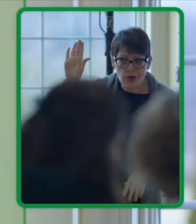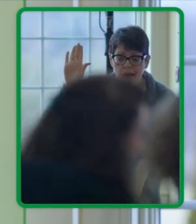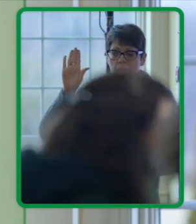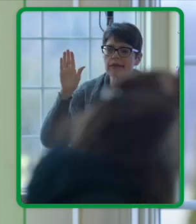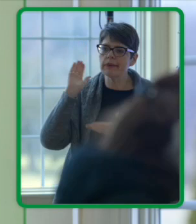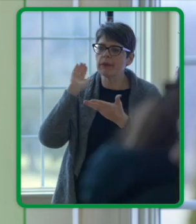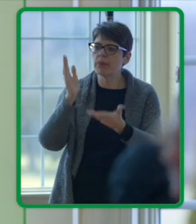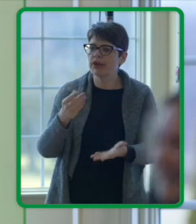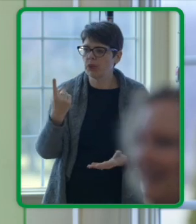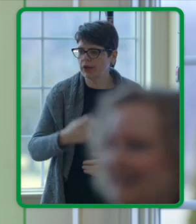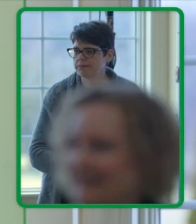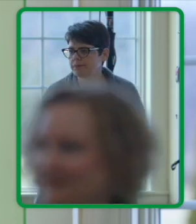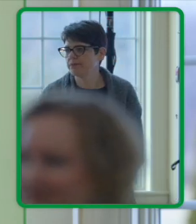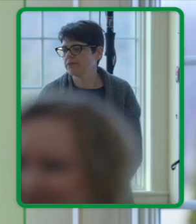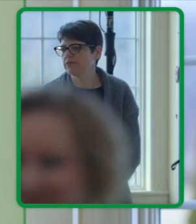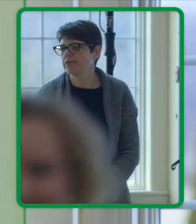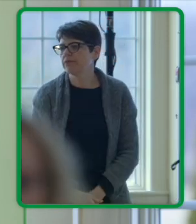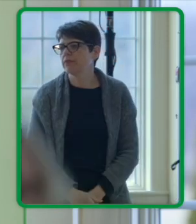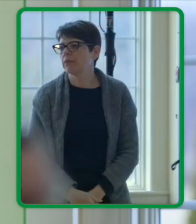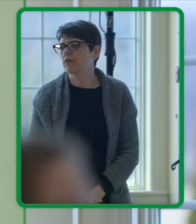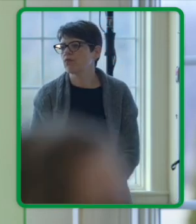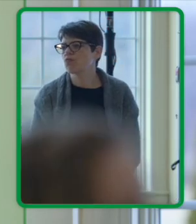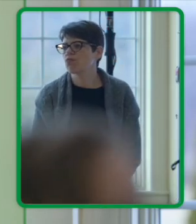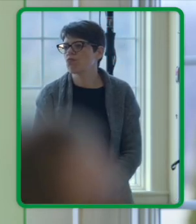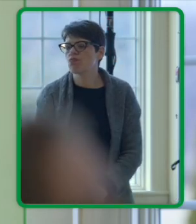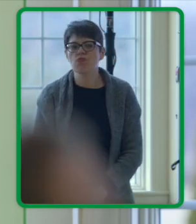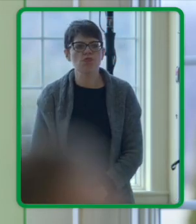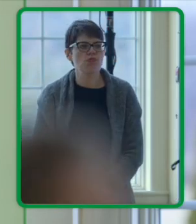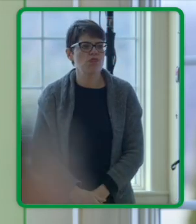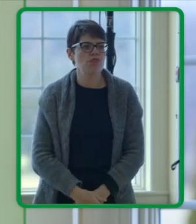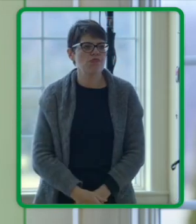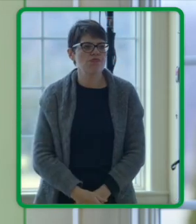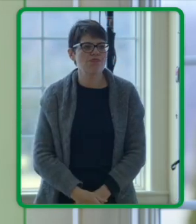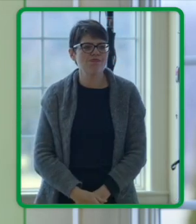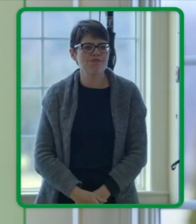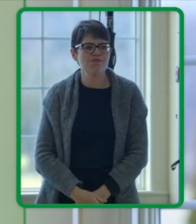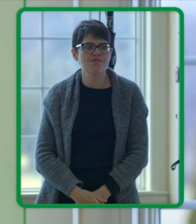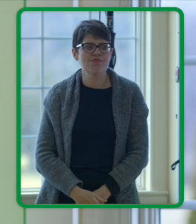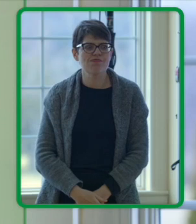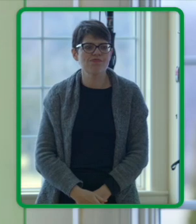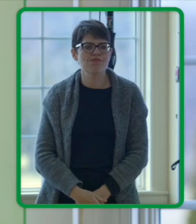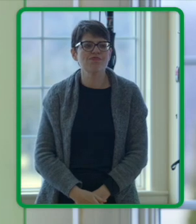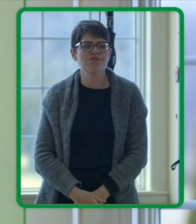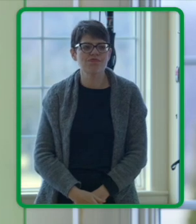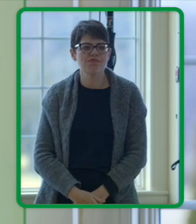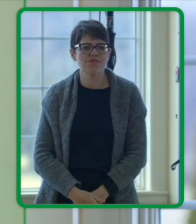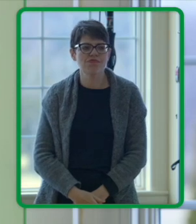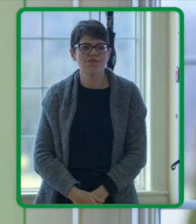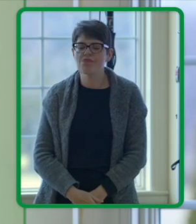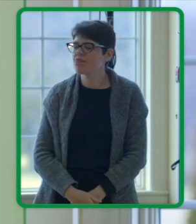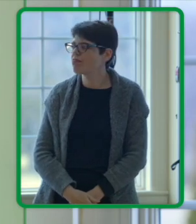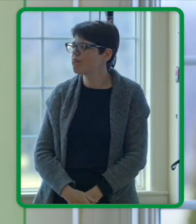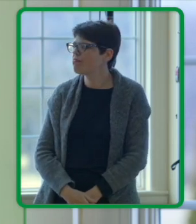these blue tickets. Also, please be advised that any member who wishes to address the